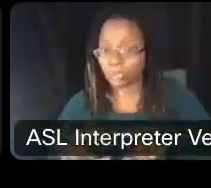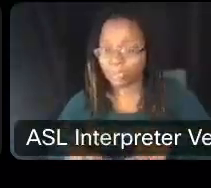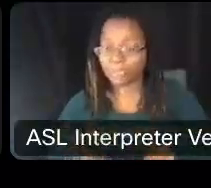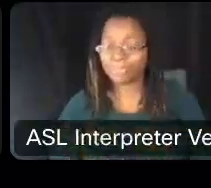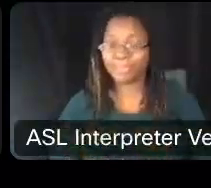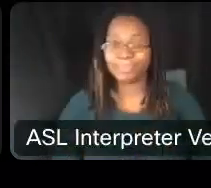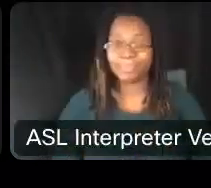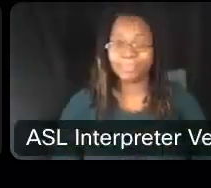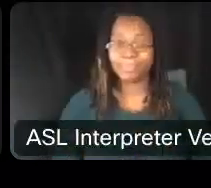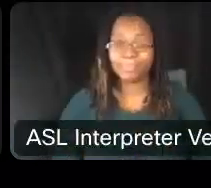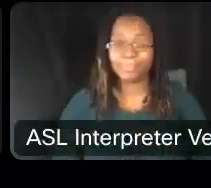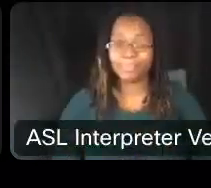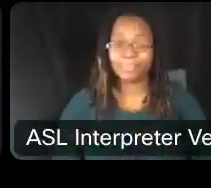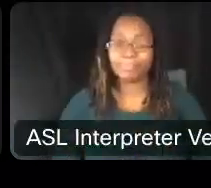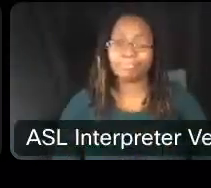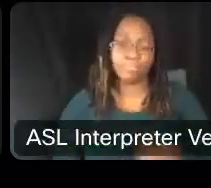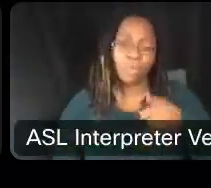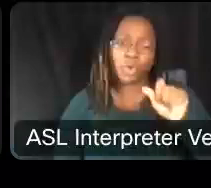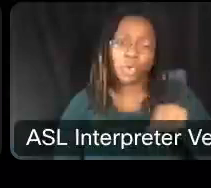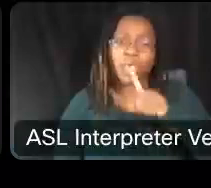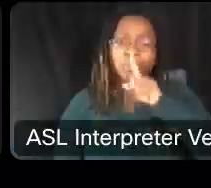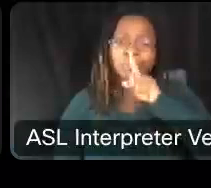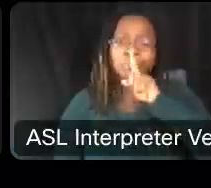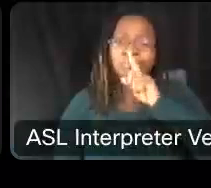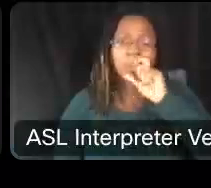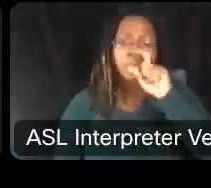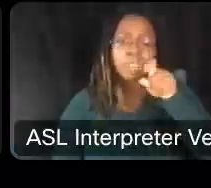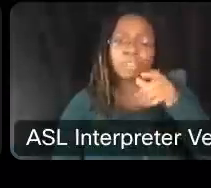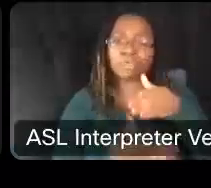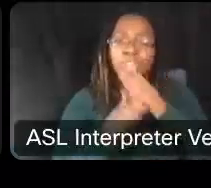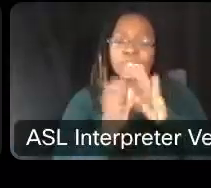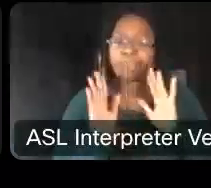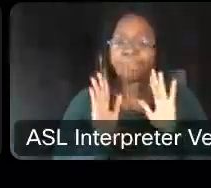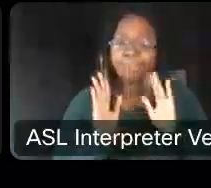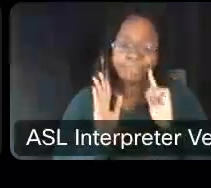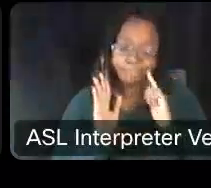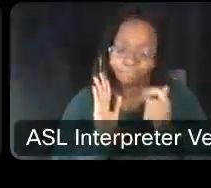And you don't have to share these responses out loud. You can keep that within yourself as well.